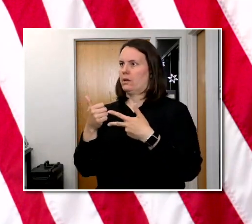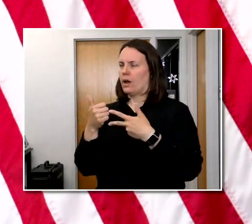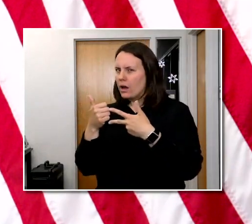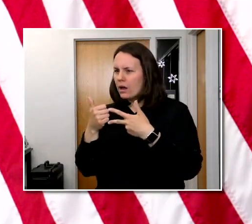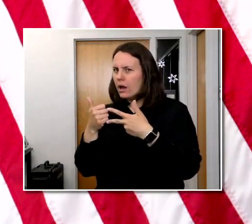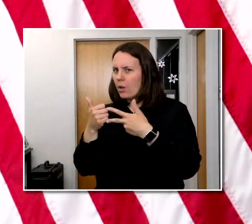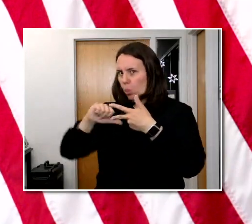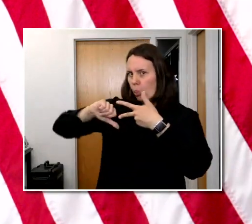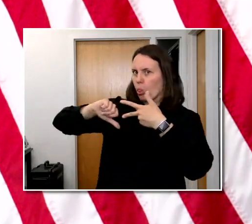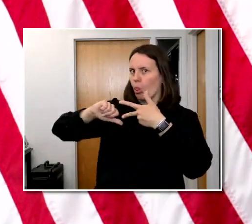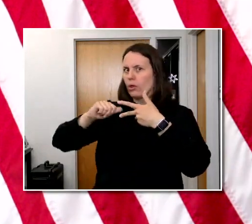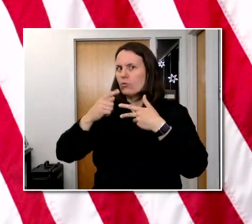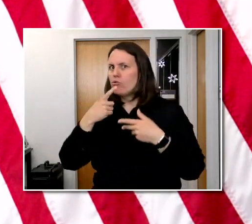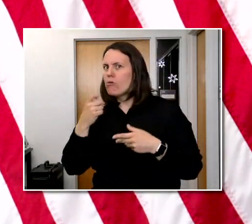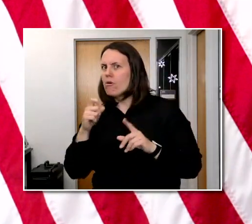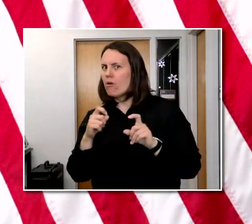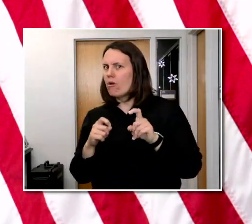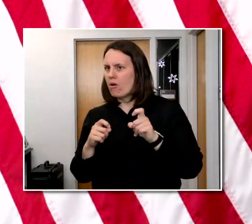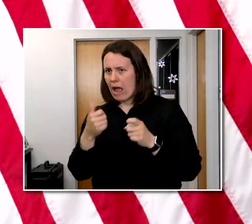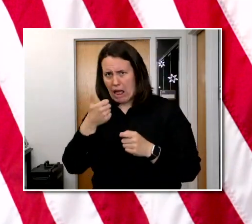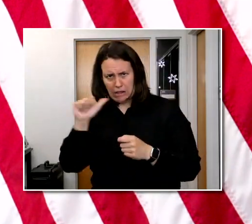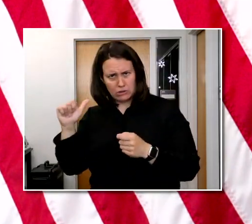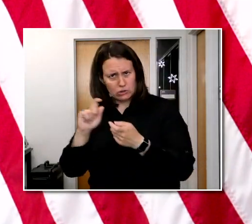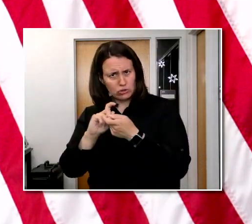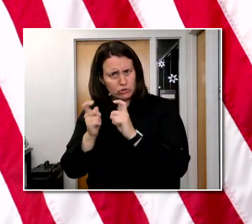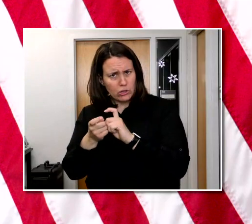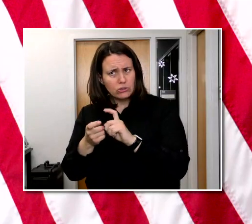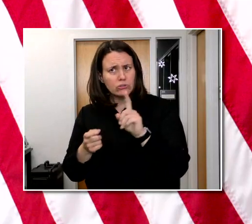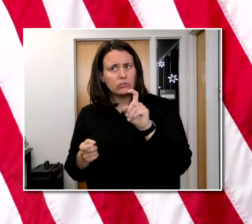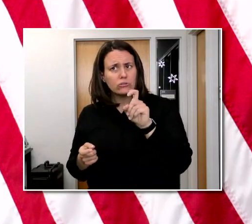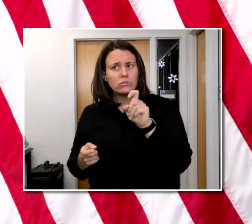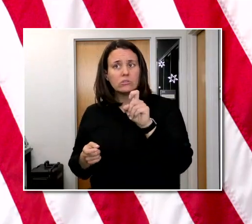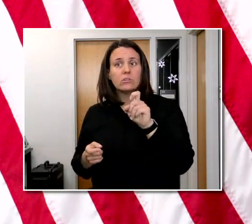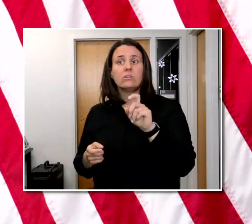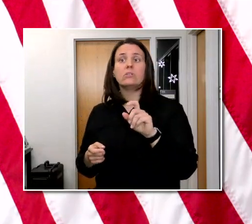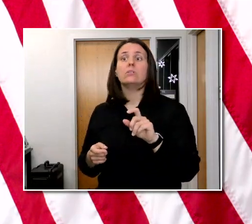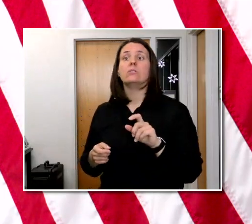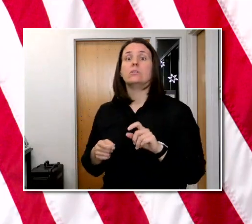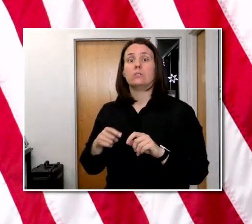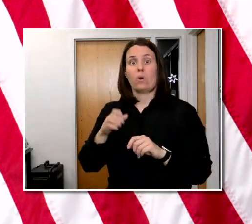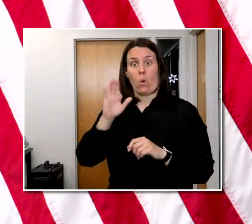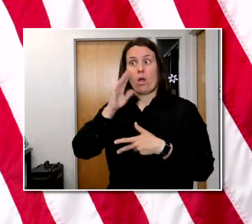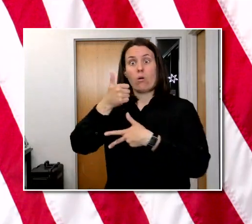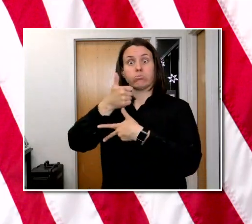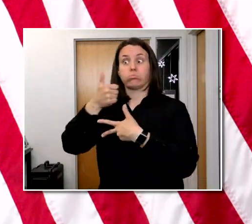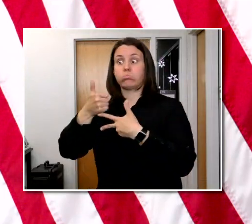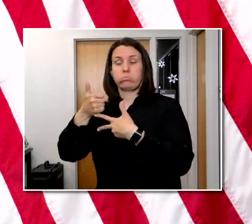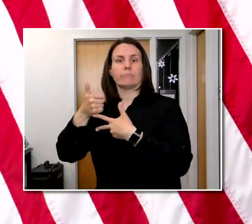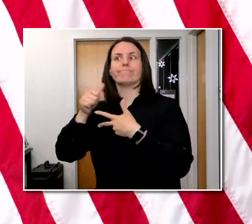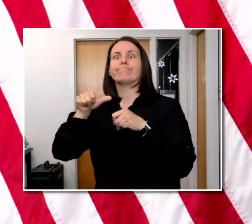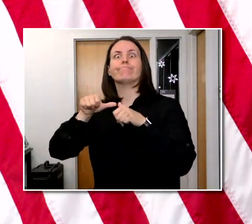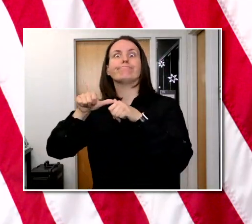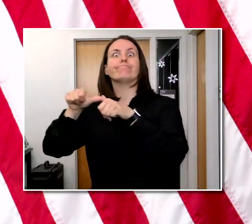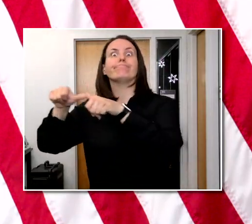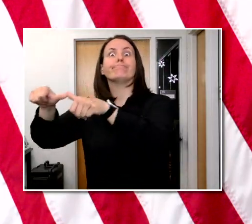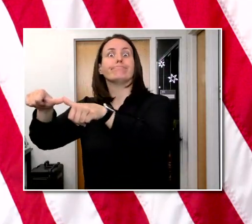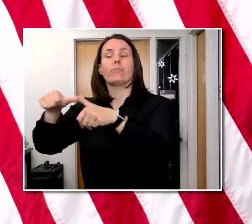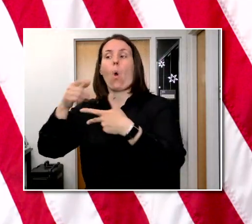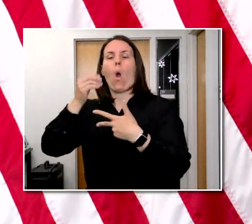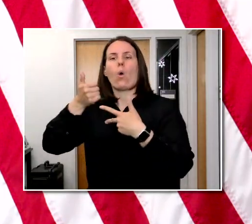better term, turn green, does that mean they stay that way until the economy starts to reopen, or can they go back and forth?